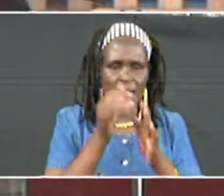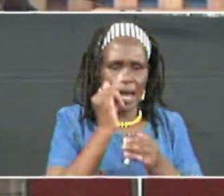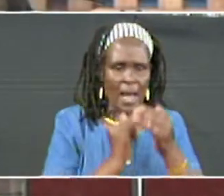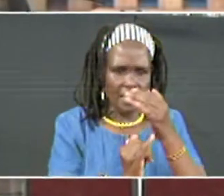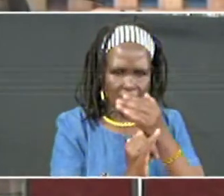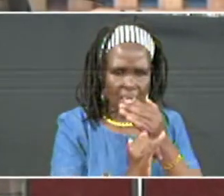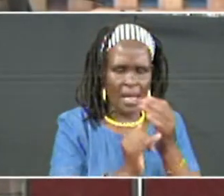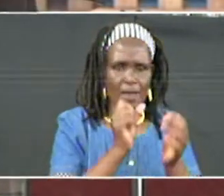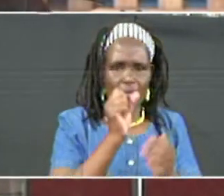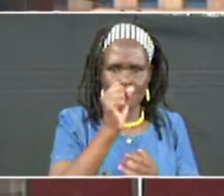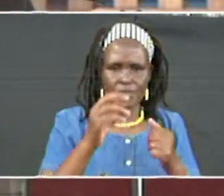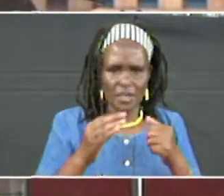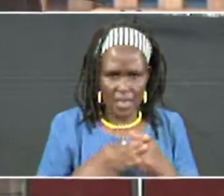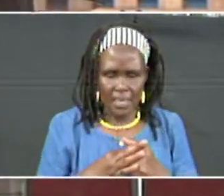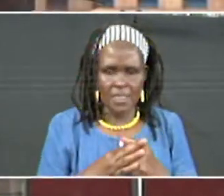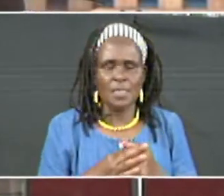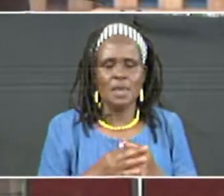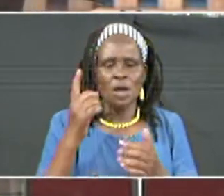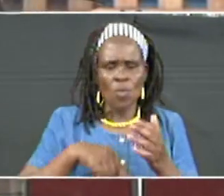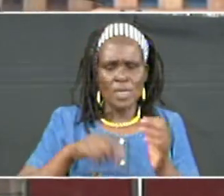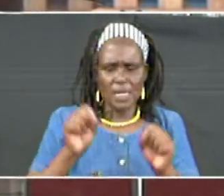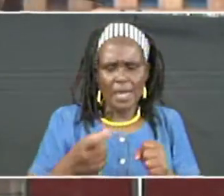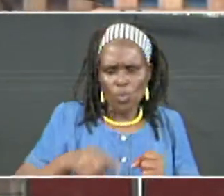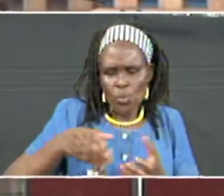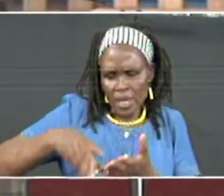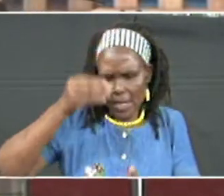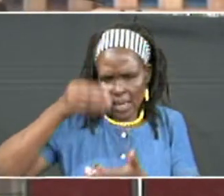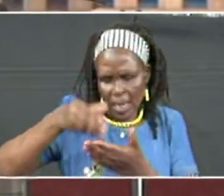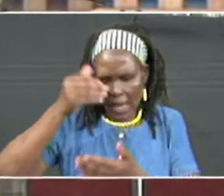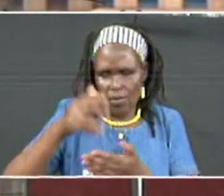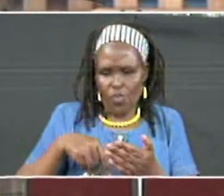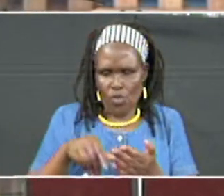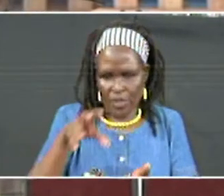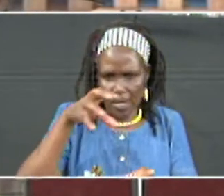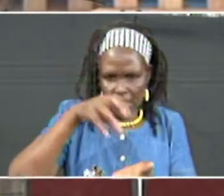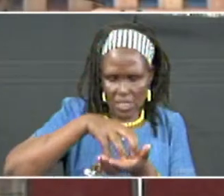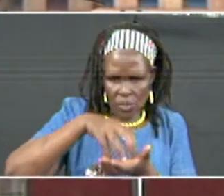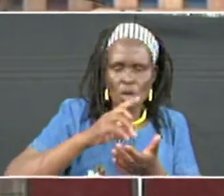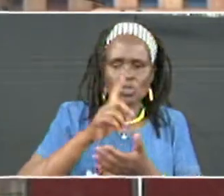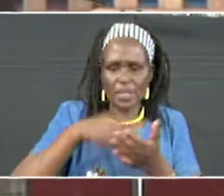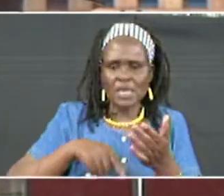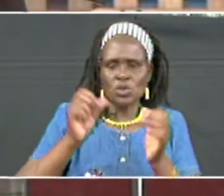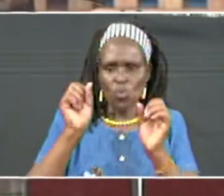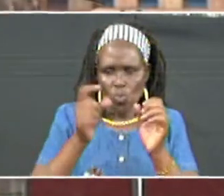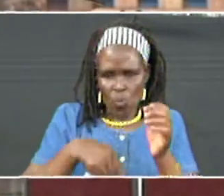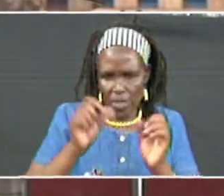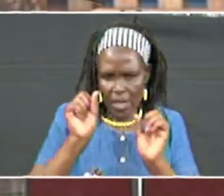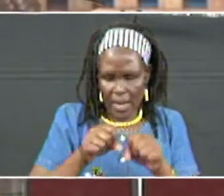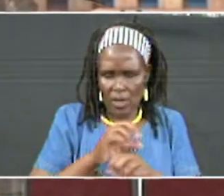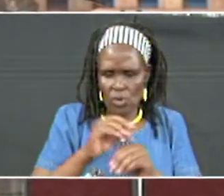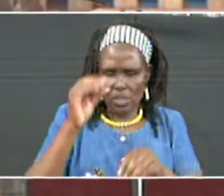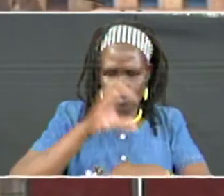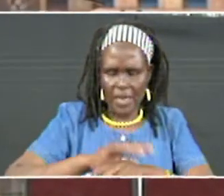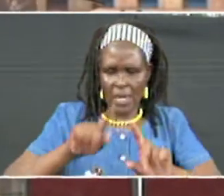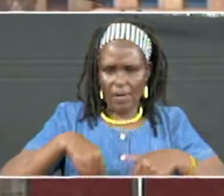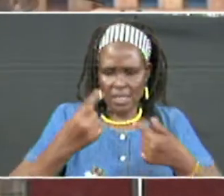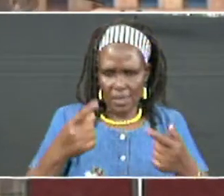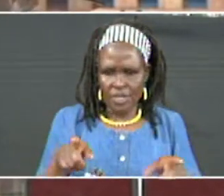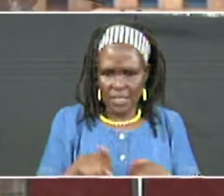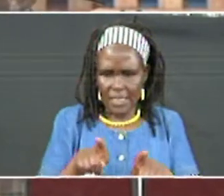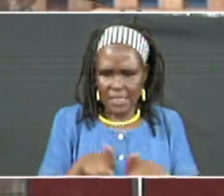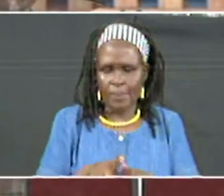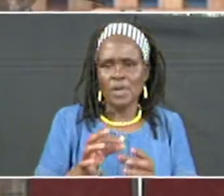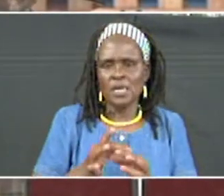58. So what then can we learn from their situation so that we do not find ourselves in a similar